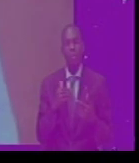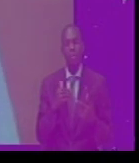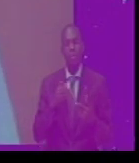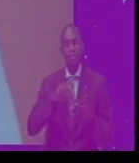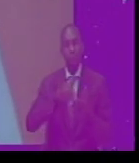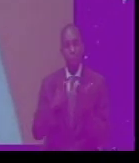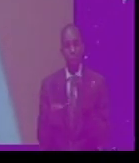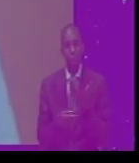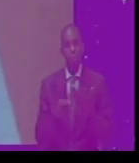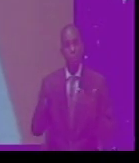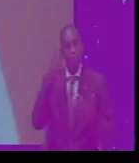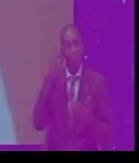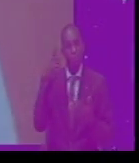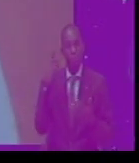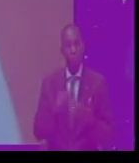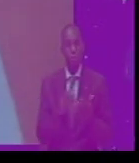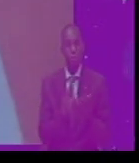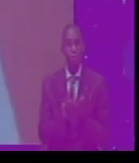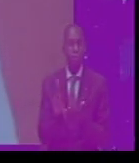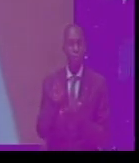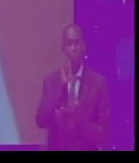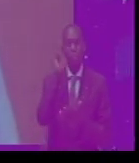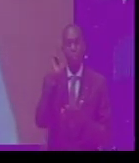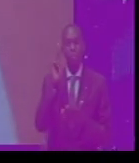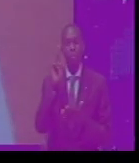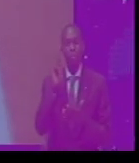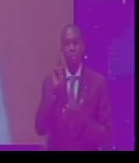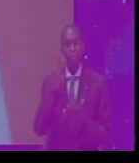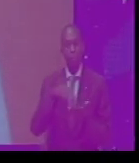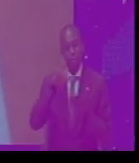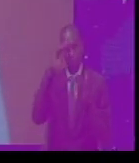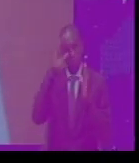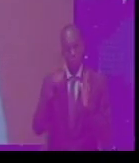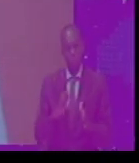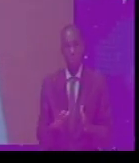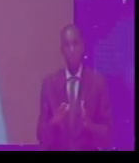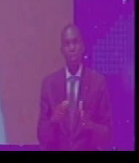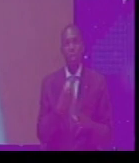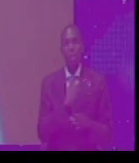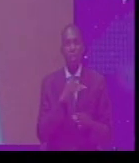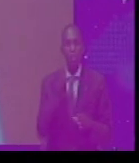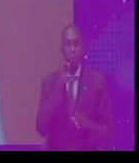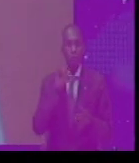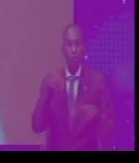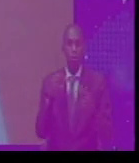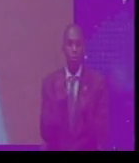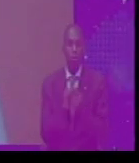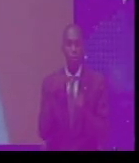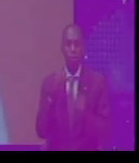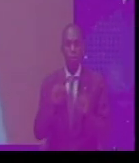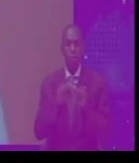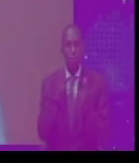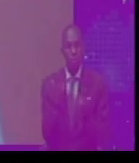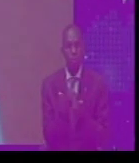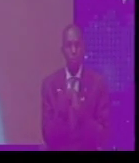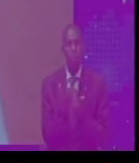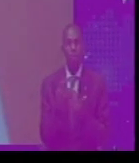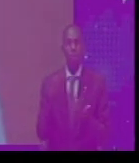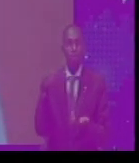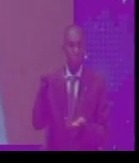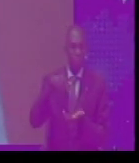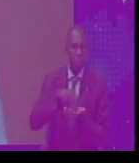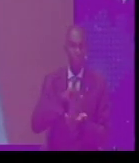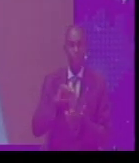welcoming program for the university graduates that are resuming this September. I went with the